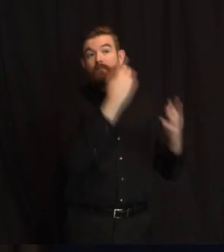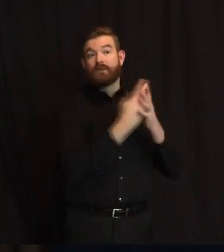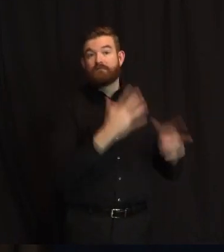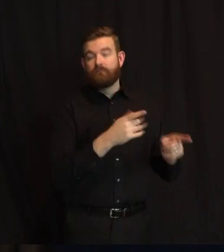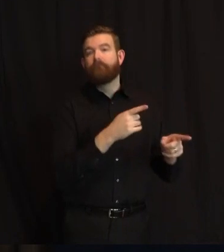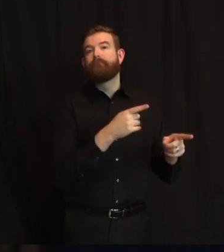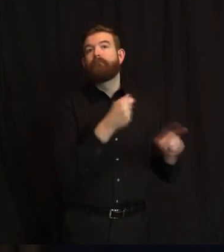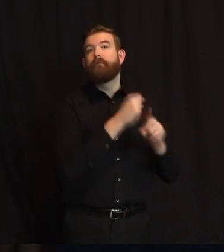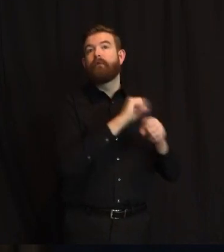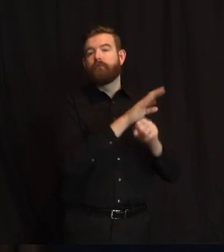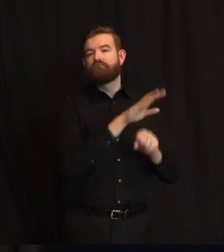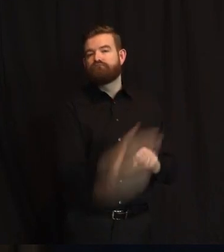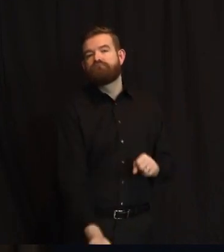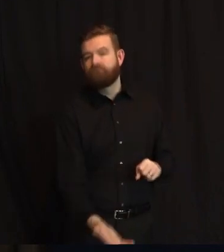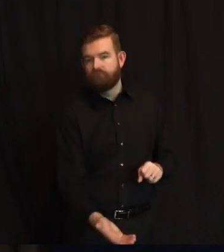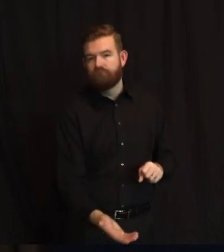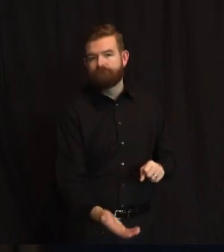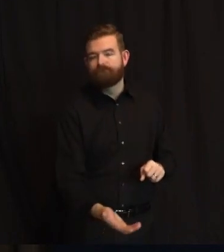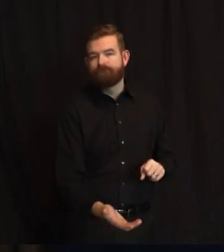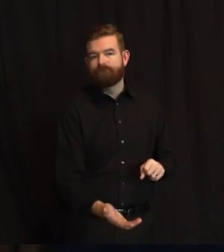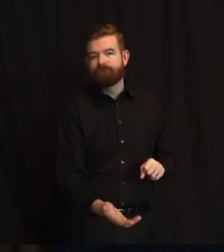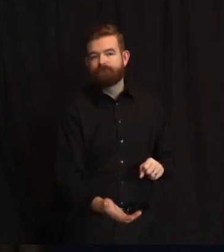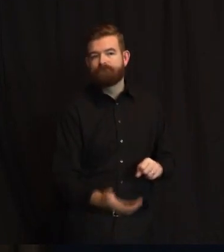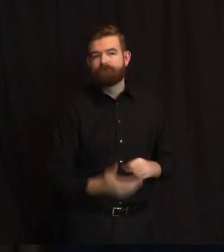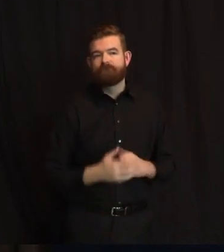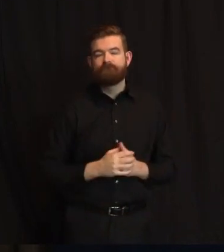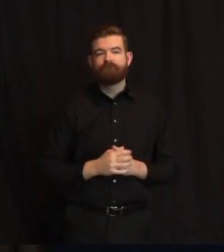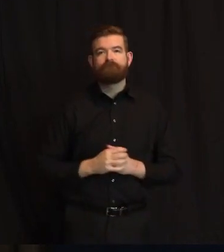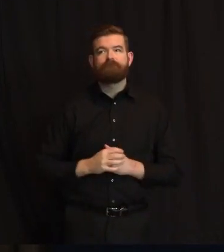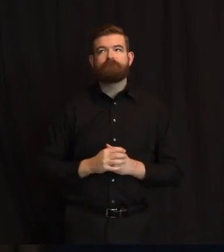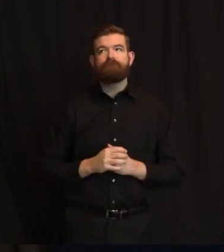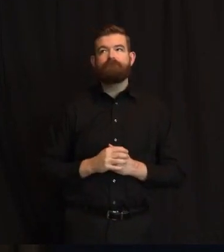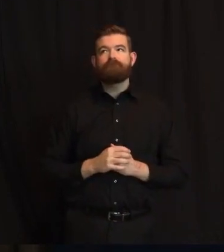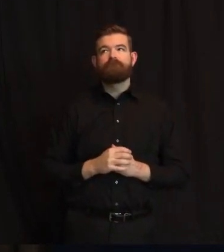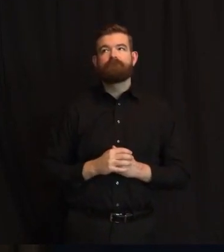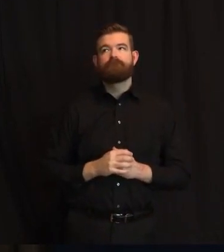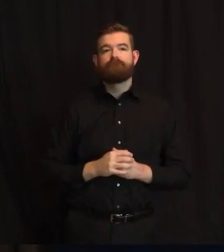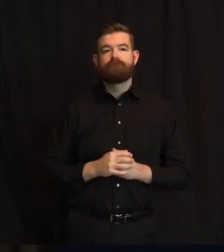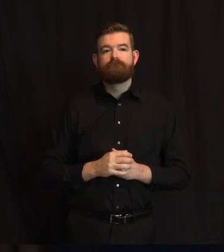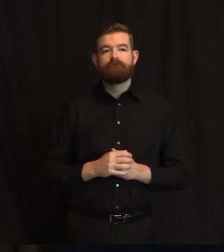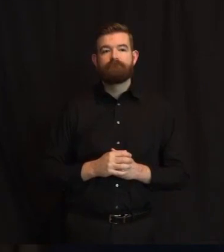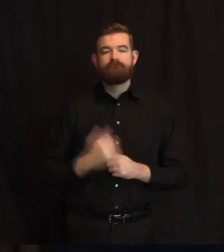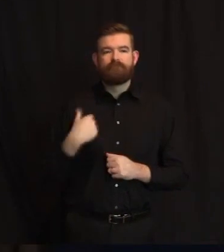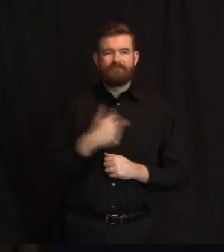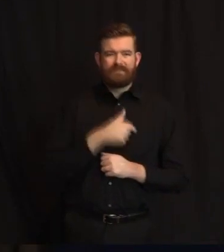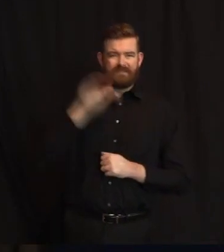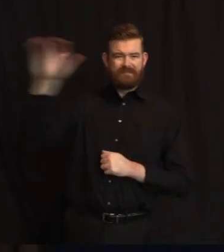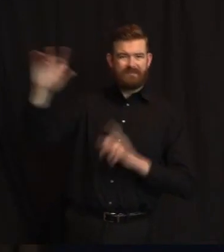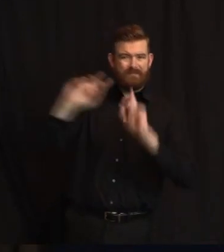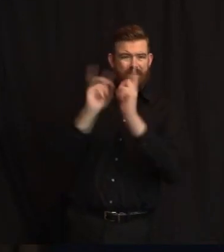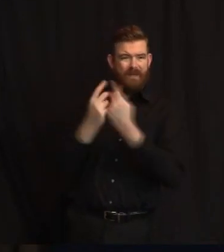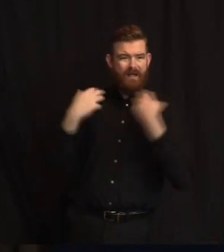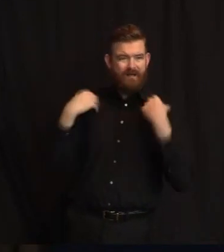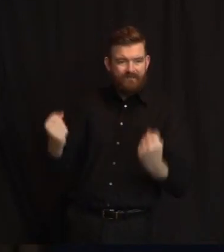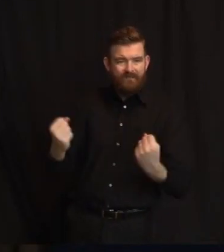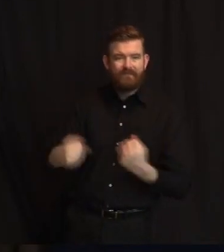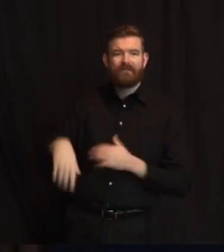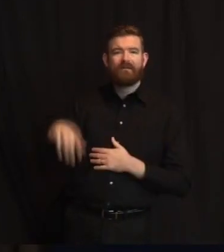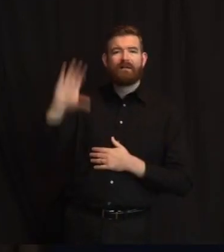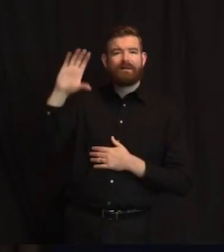result of COVID-19. Per guidance from DOH and CDC, any individuals who have come